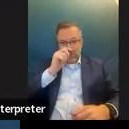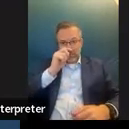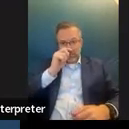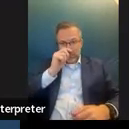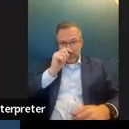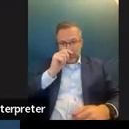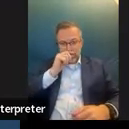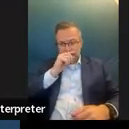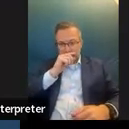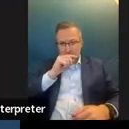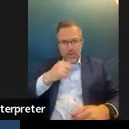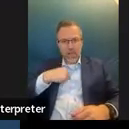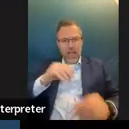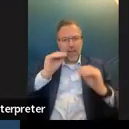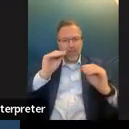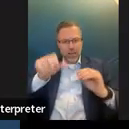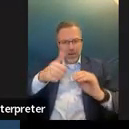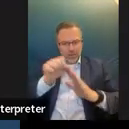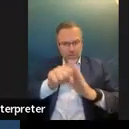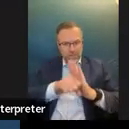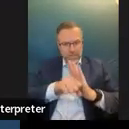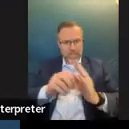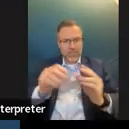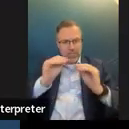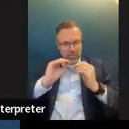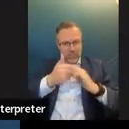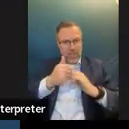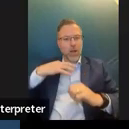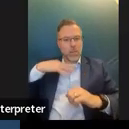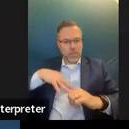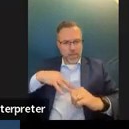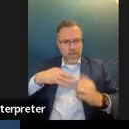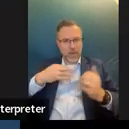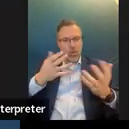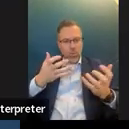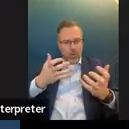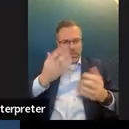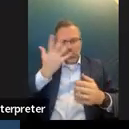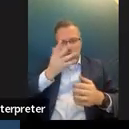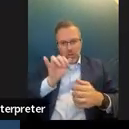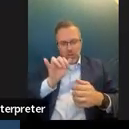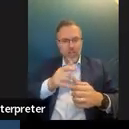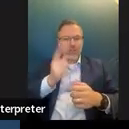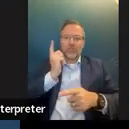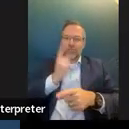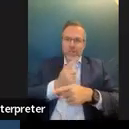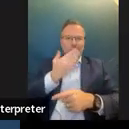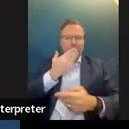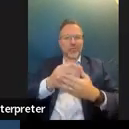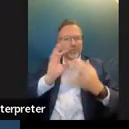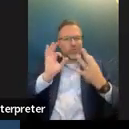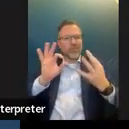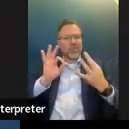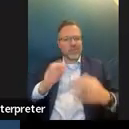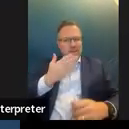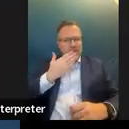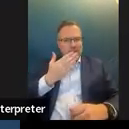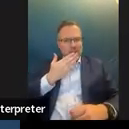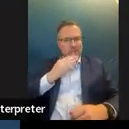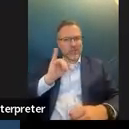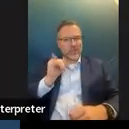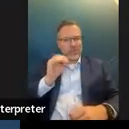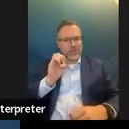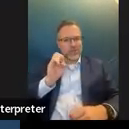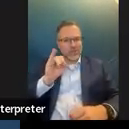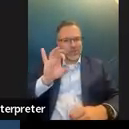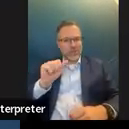other states and it teaches me how Maine wants it to look. Perfect. Oh, that is really, that's great feedback, Jessica. Thank you so much.